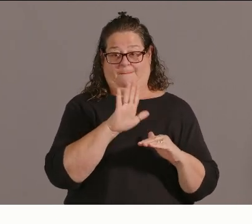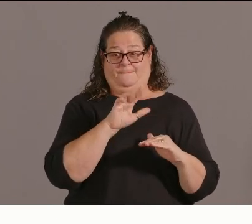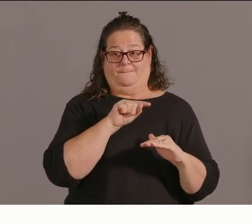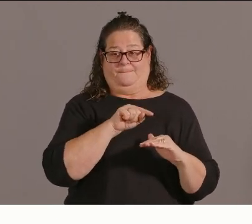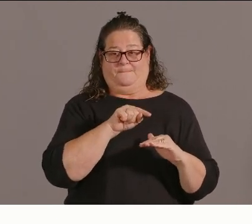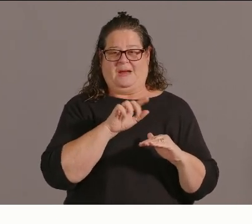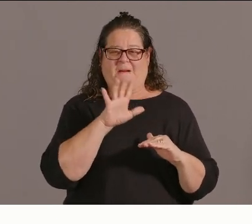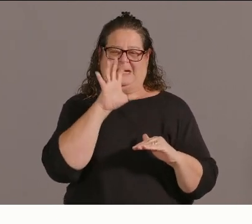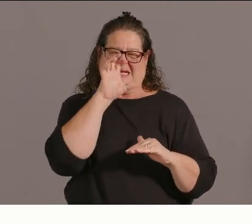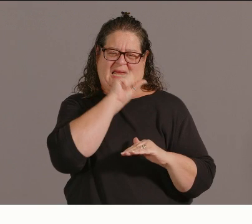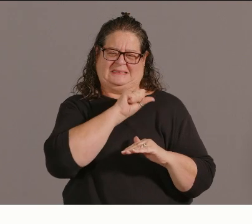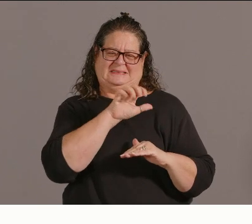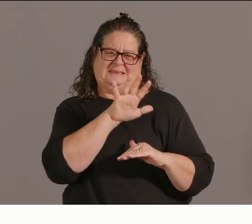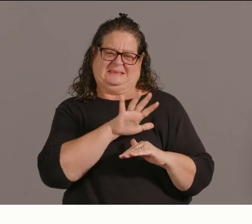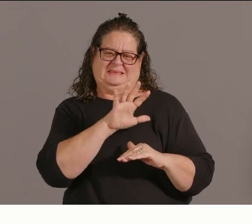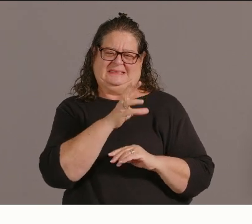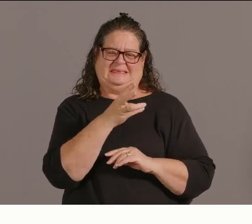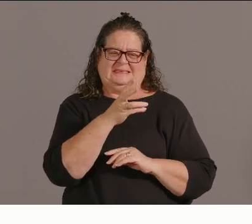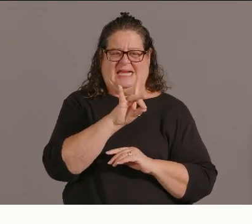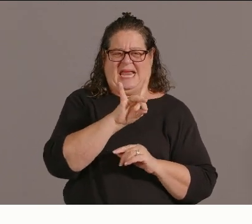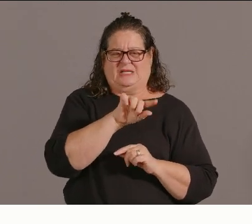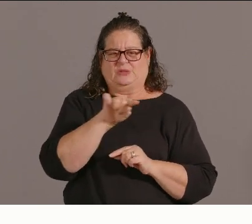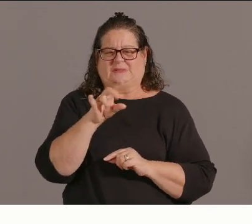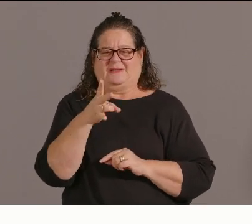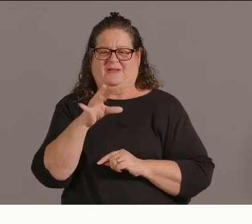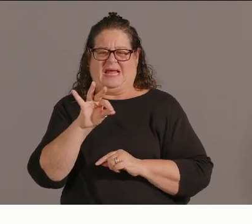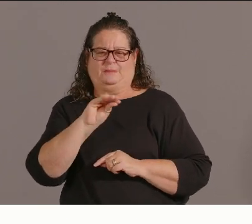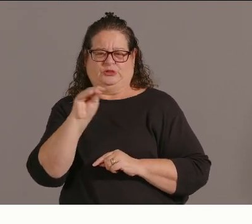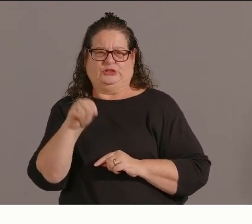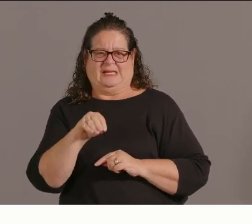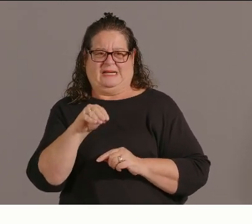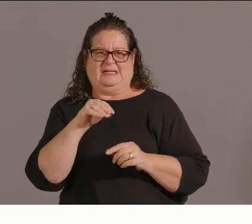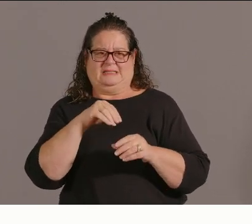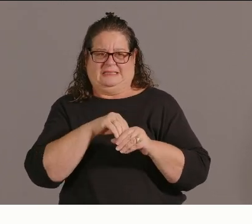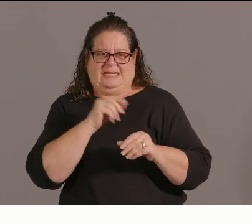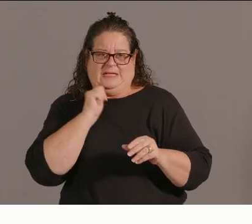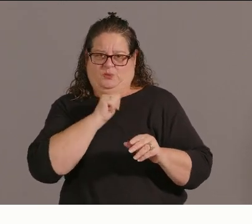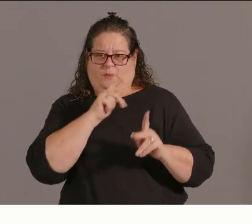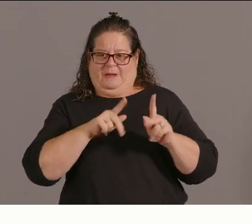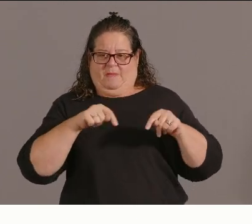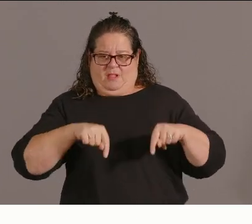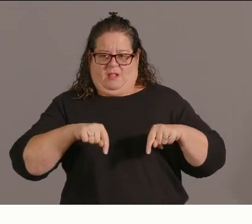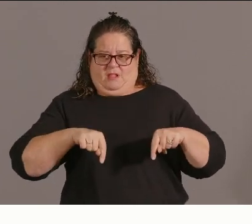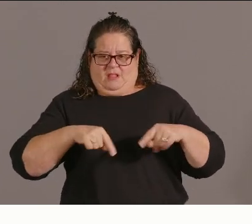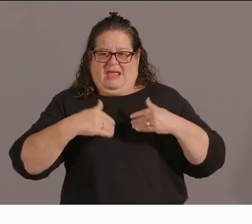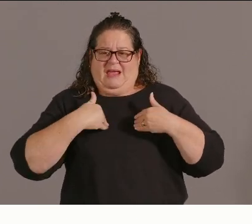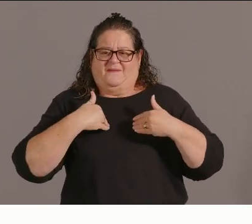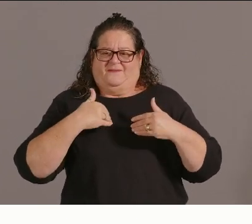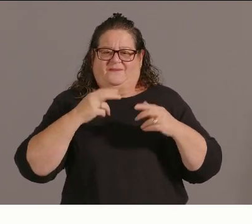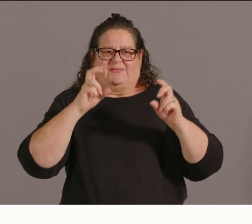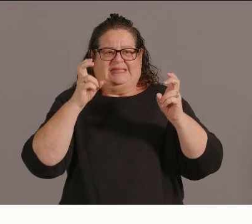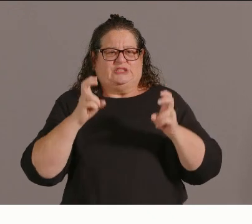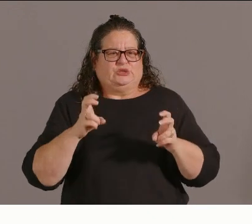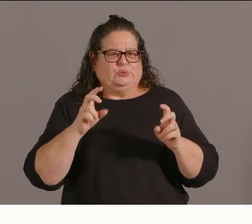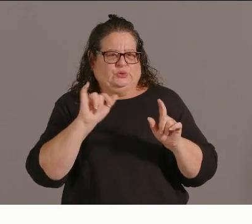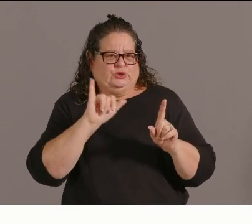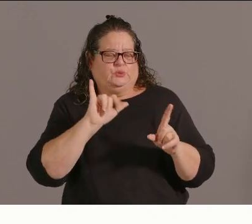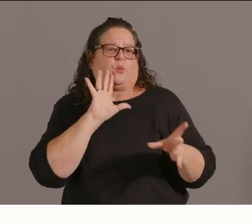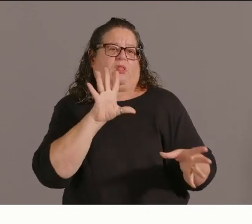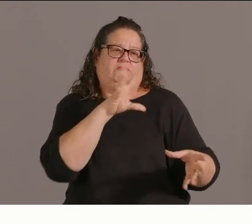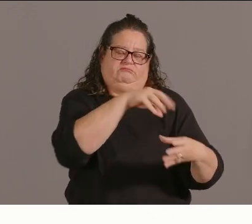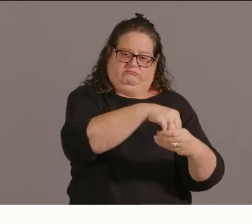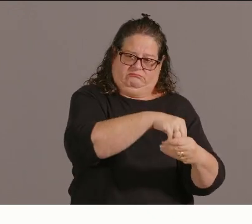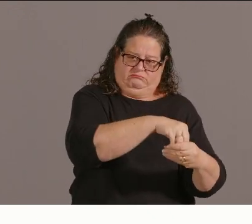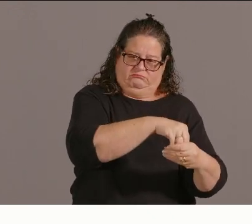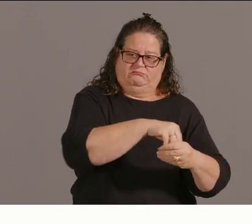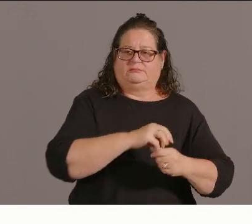to 79% of all Arizonans with a high-risk condition would be included, and that just continues to increase as we